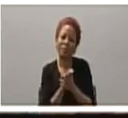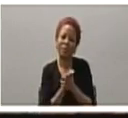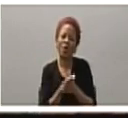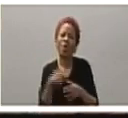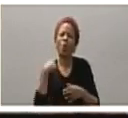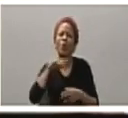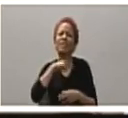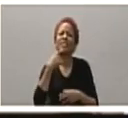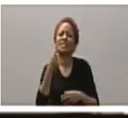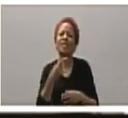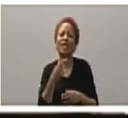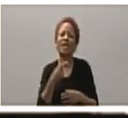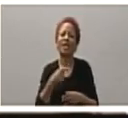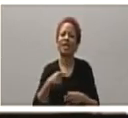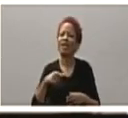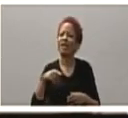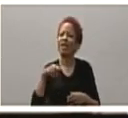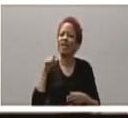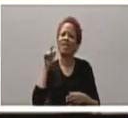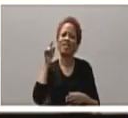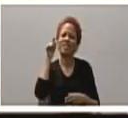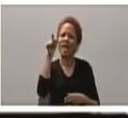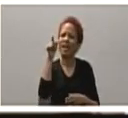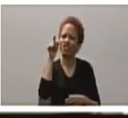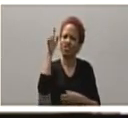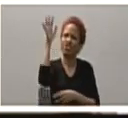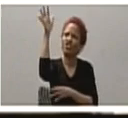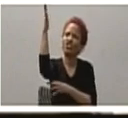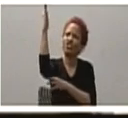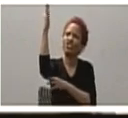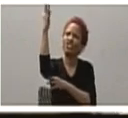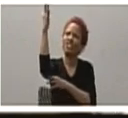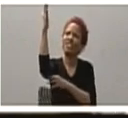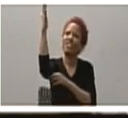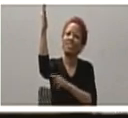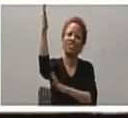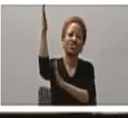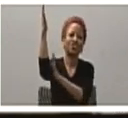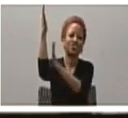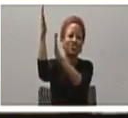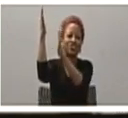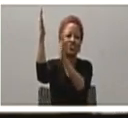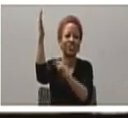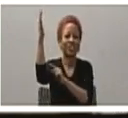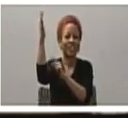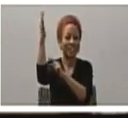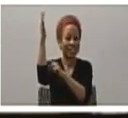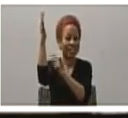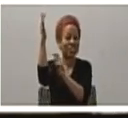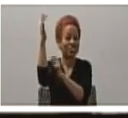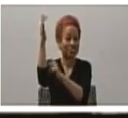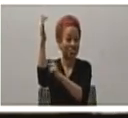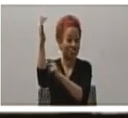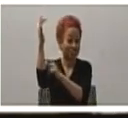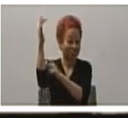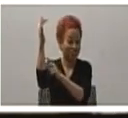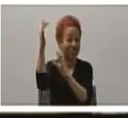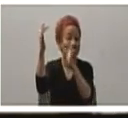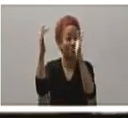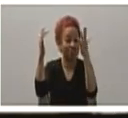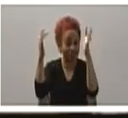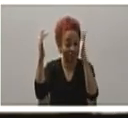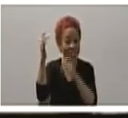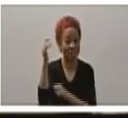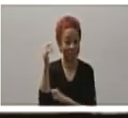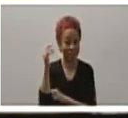say, that tree bears fruits. If we are united with Jesus Christ who